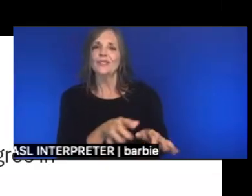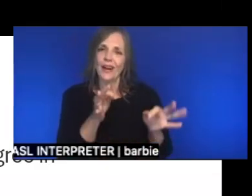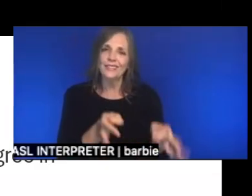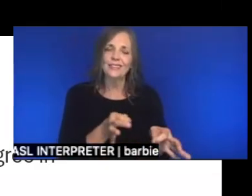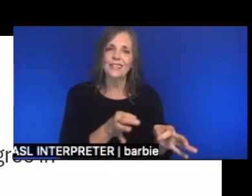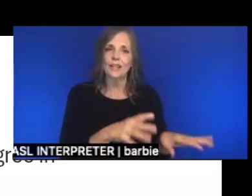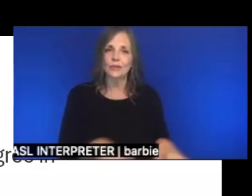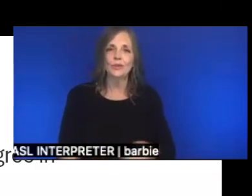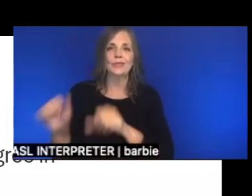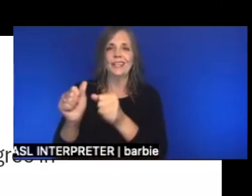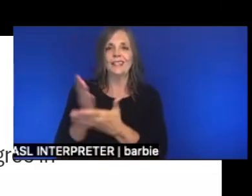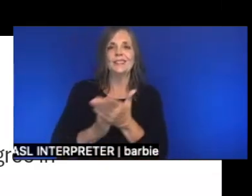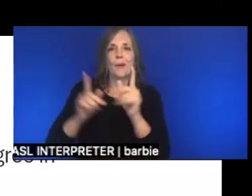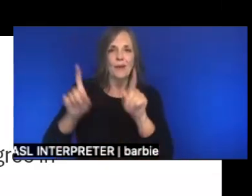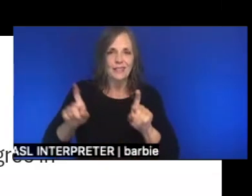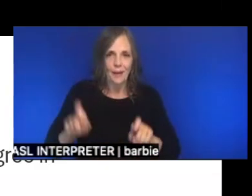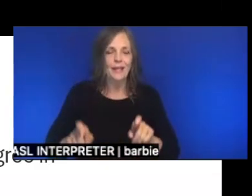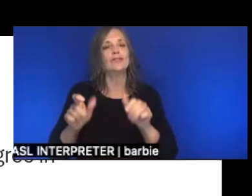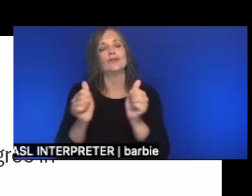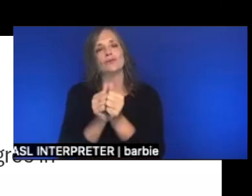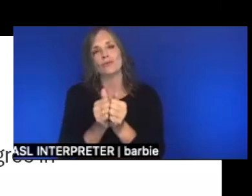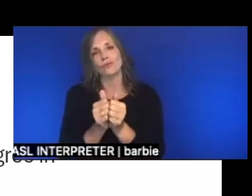take some examinations with the